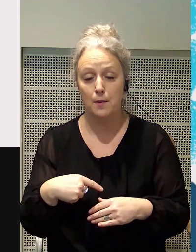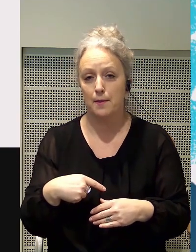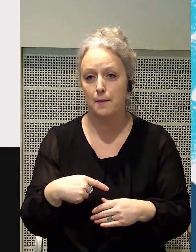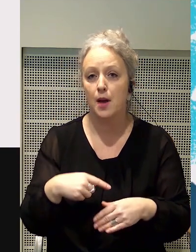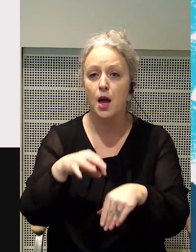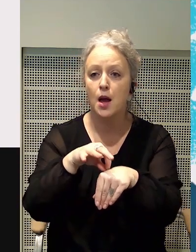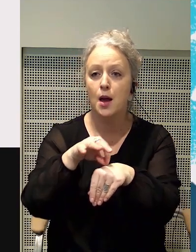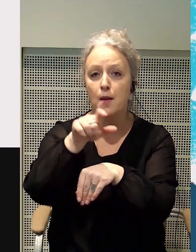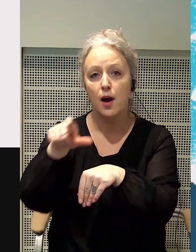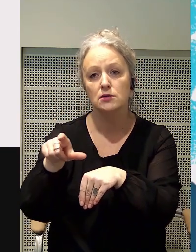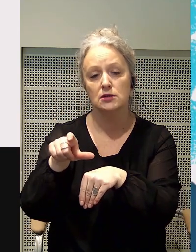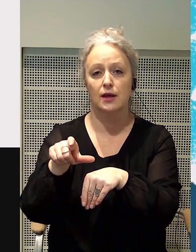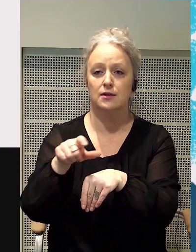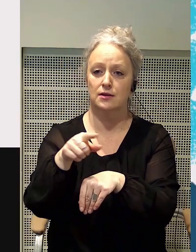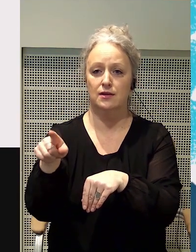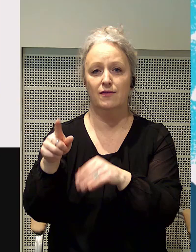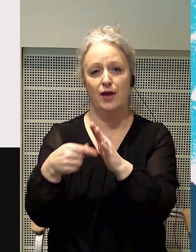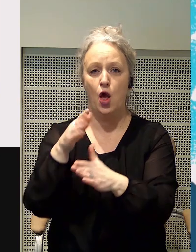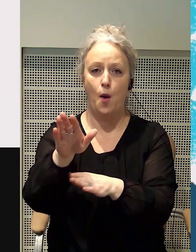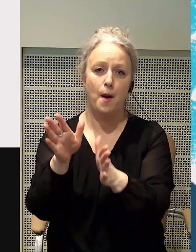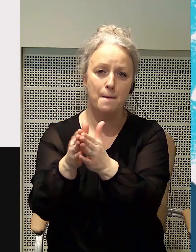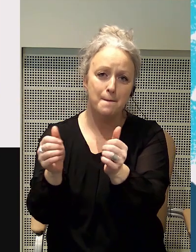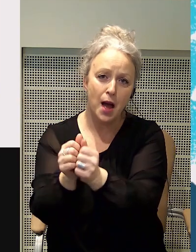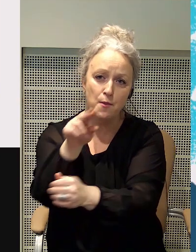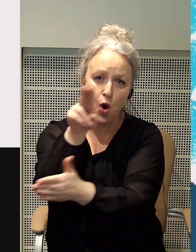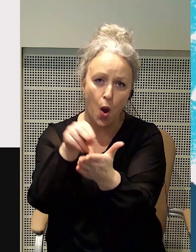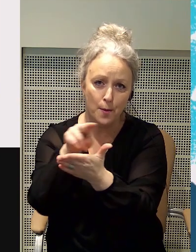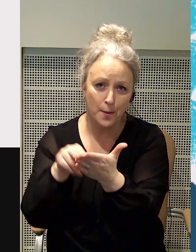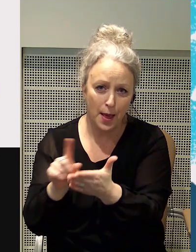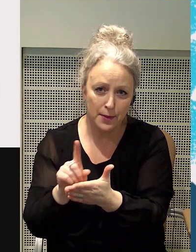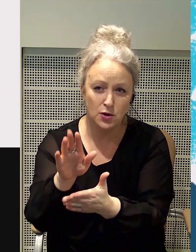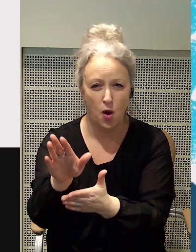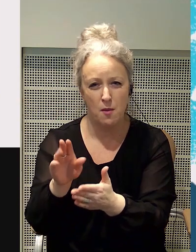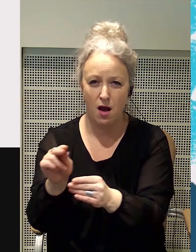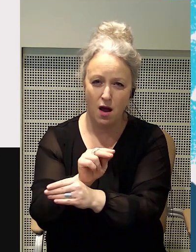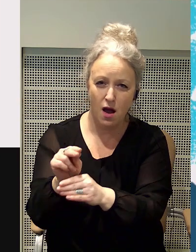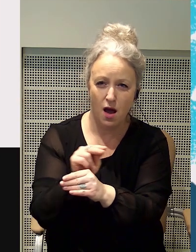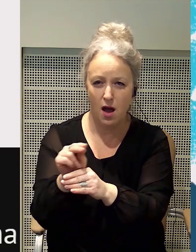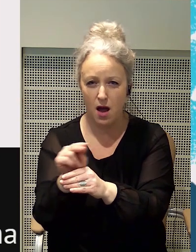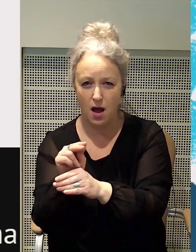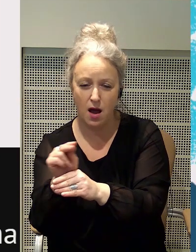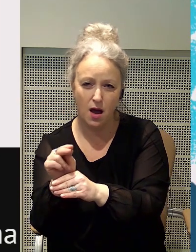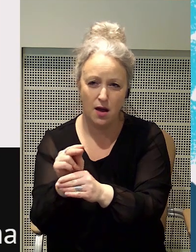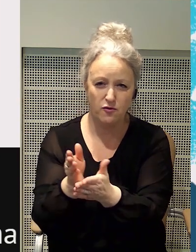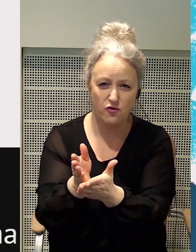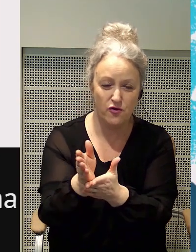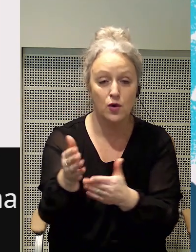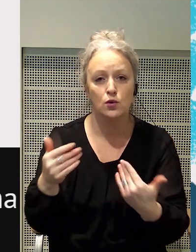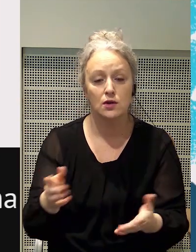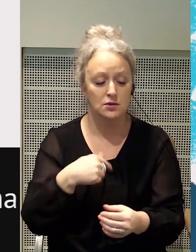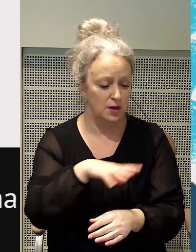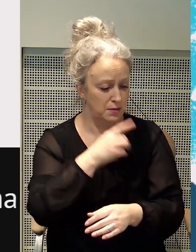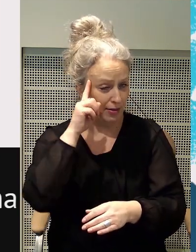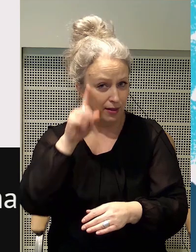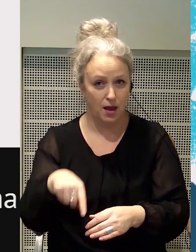journey. We are all aware that rare diseases are not prioritized in health budgets,